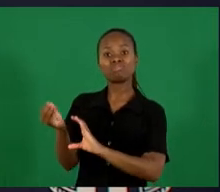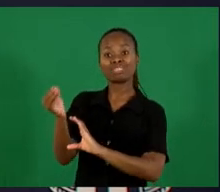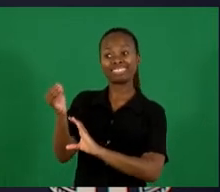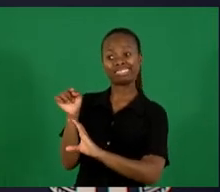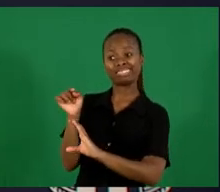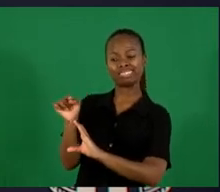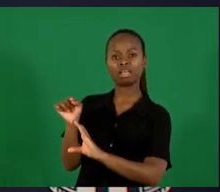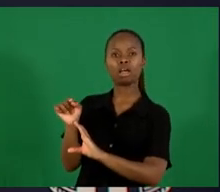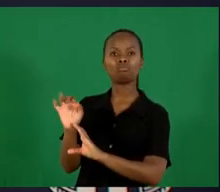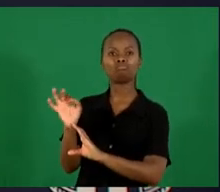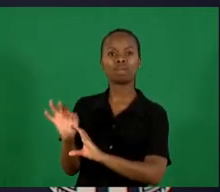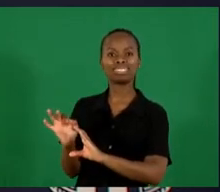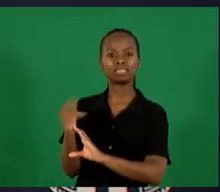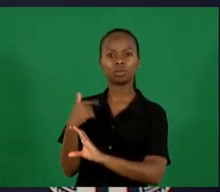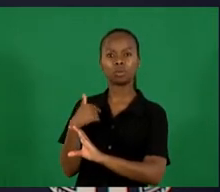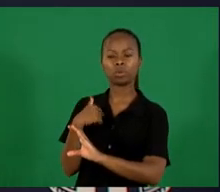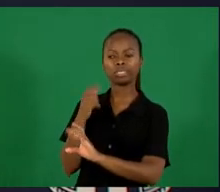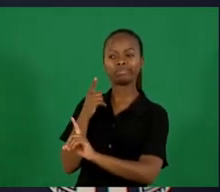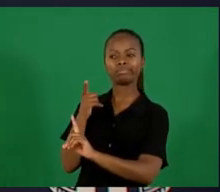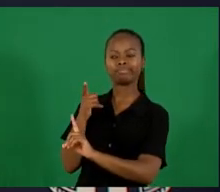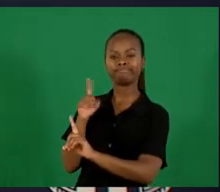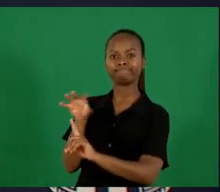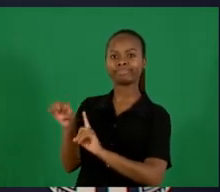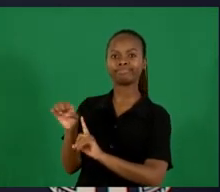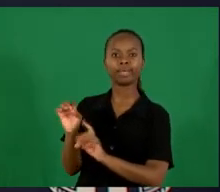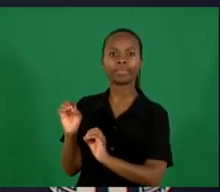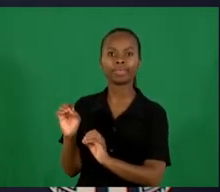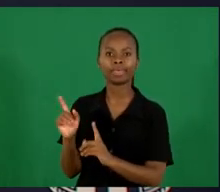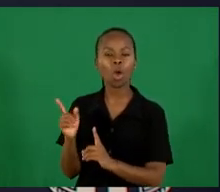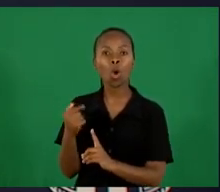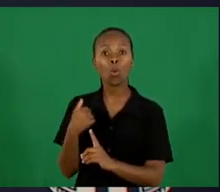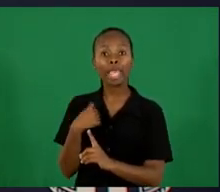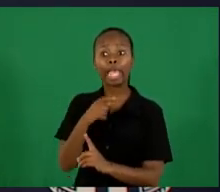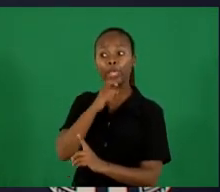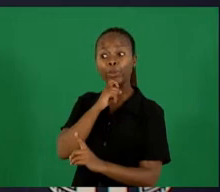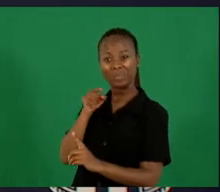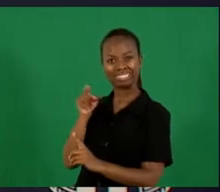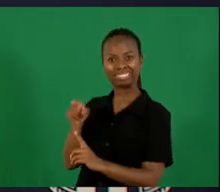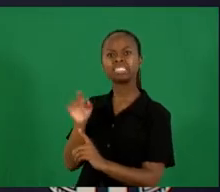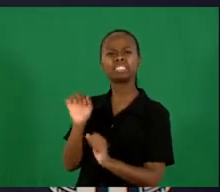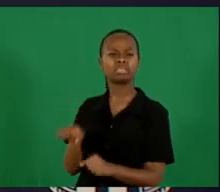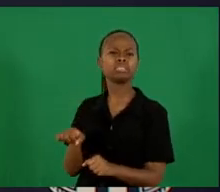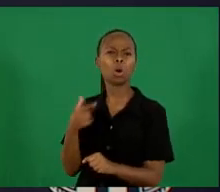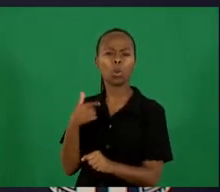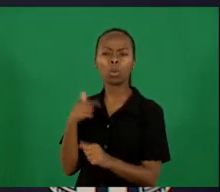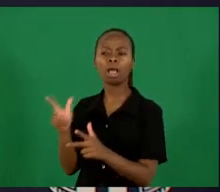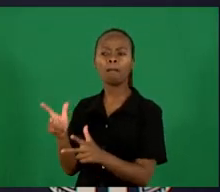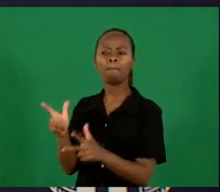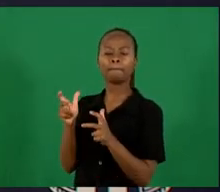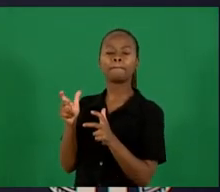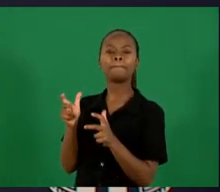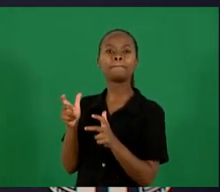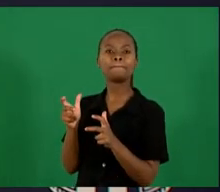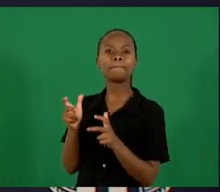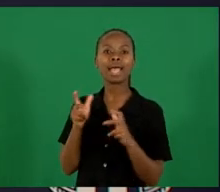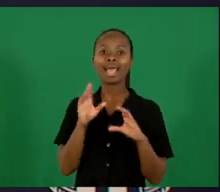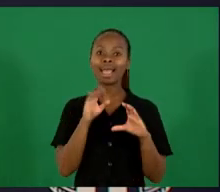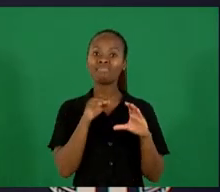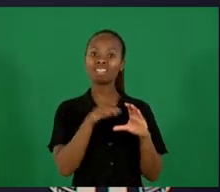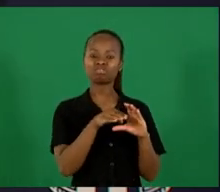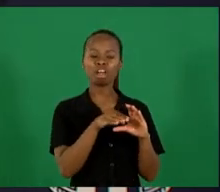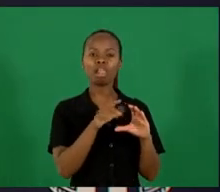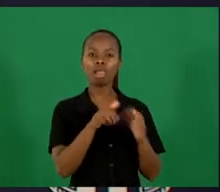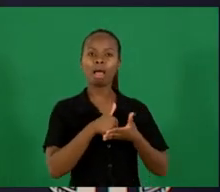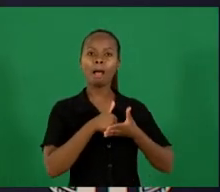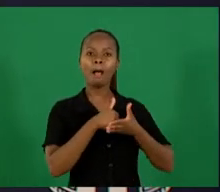rates are just but one tool that we use to deal with inflation, albeit